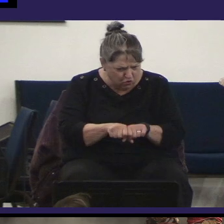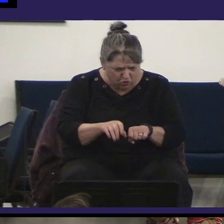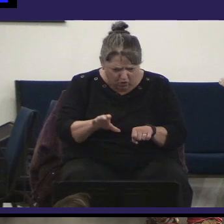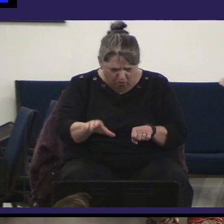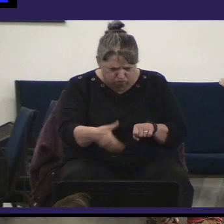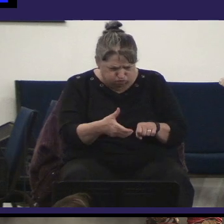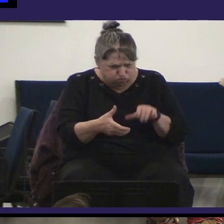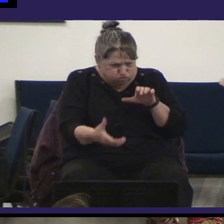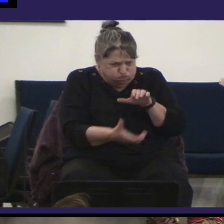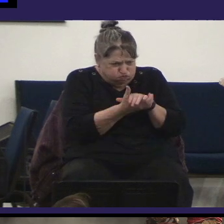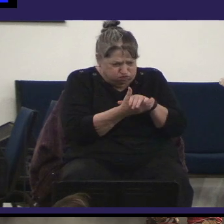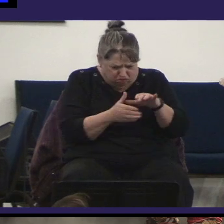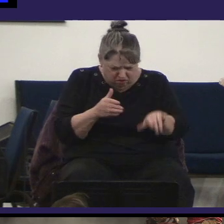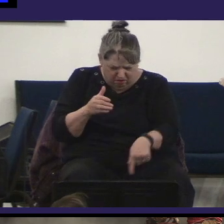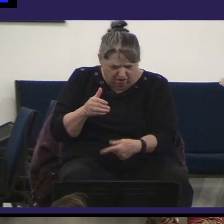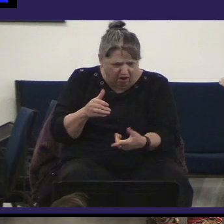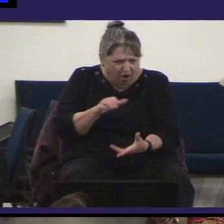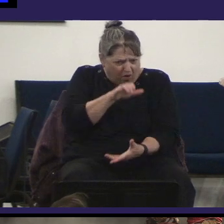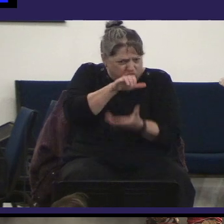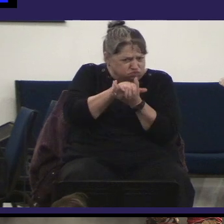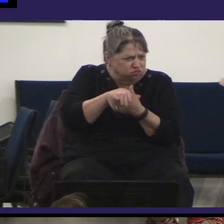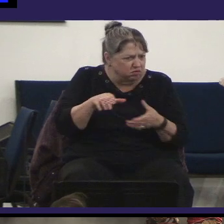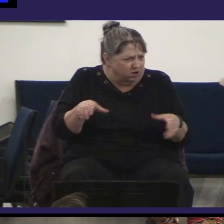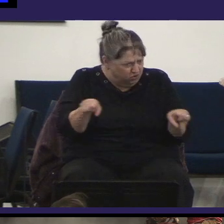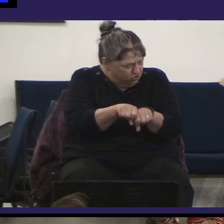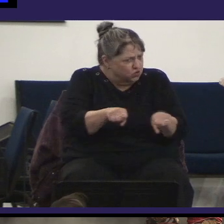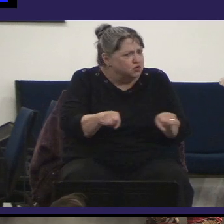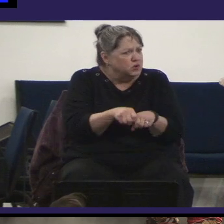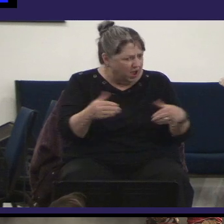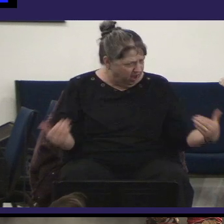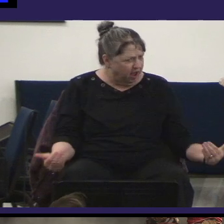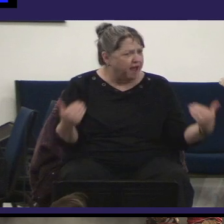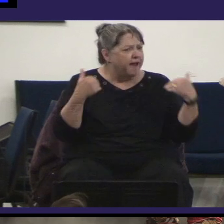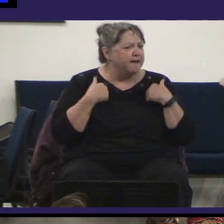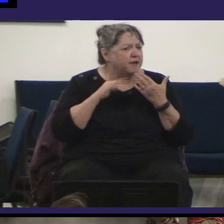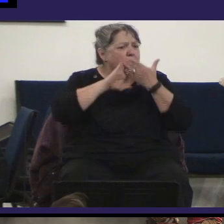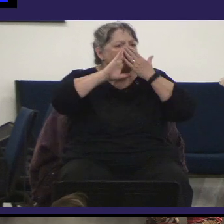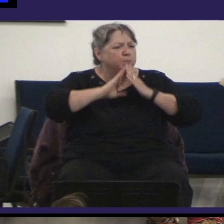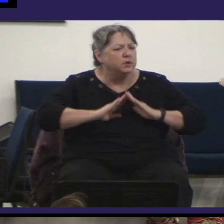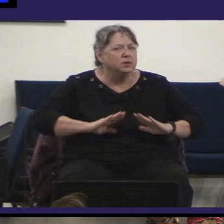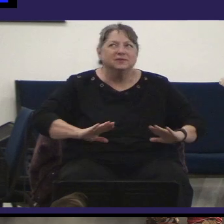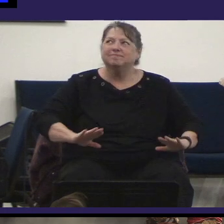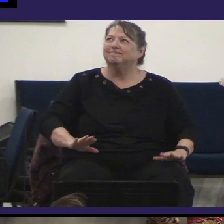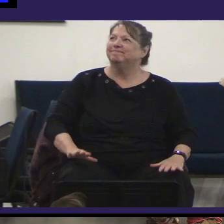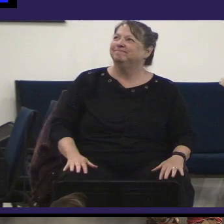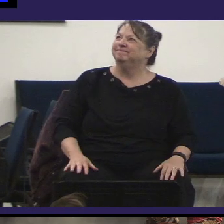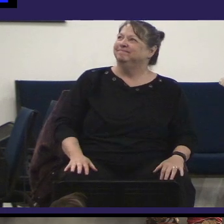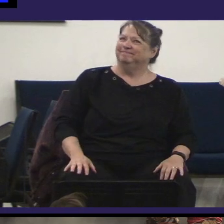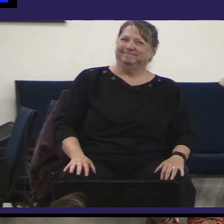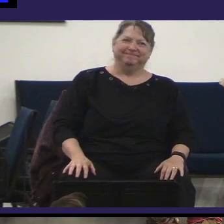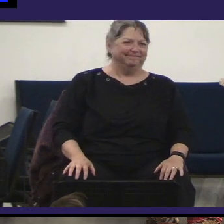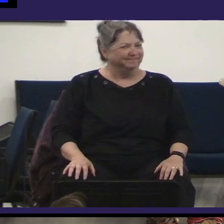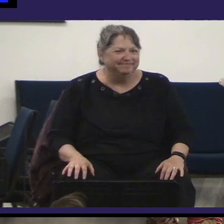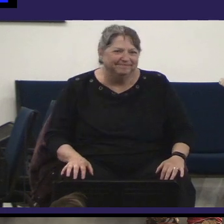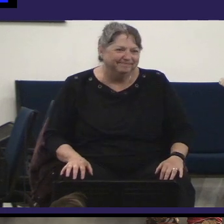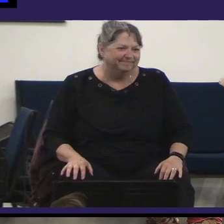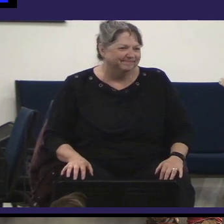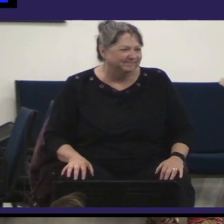feet fitted with the readiness that comes from the gospel of peace. In John 14:27, Jesus says,